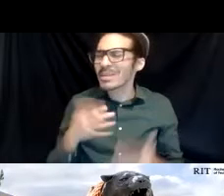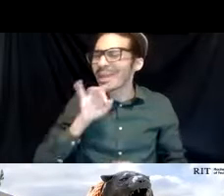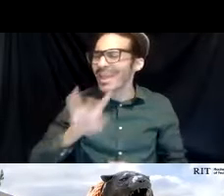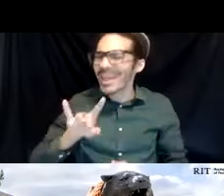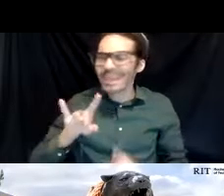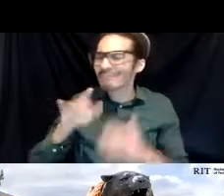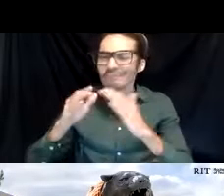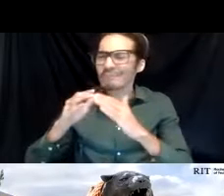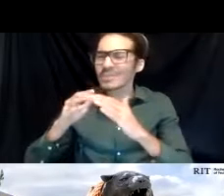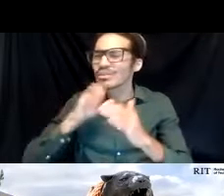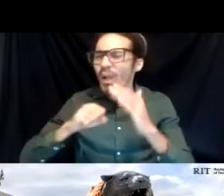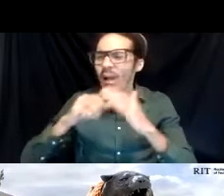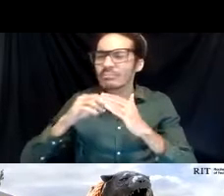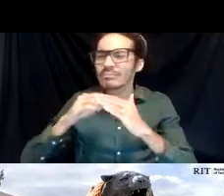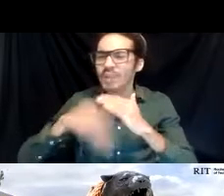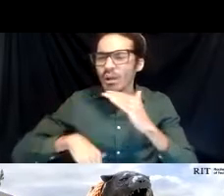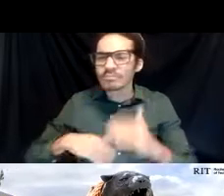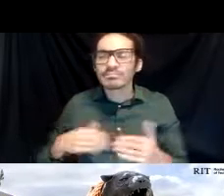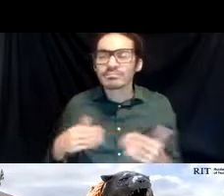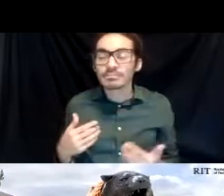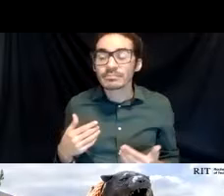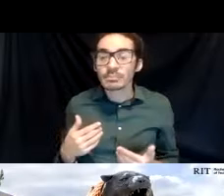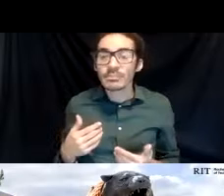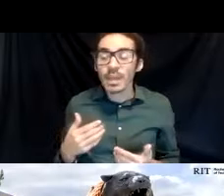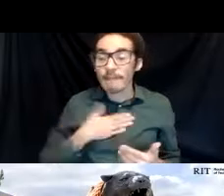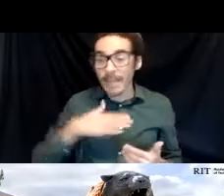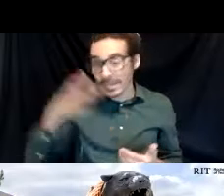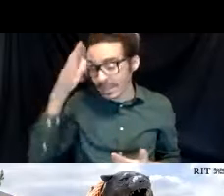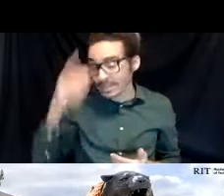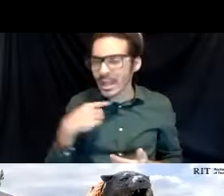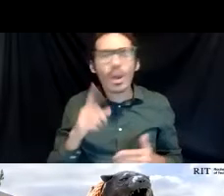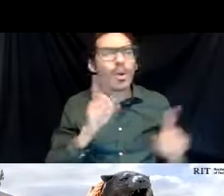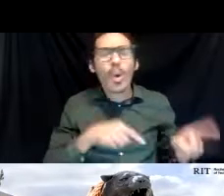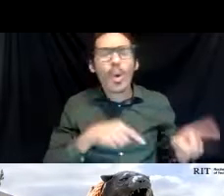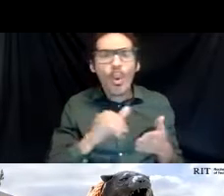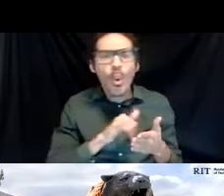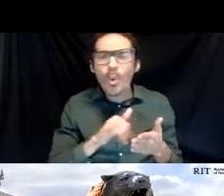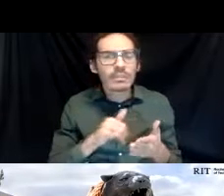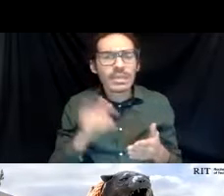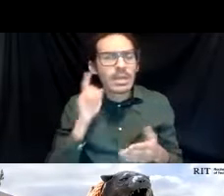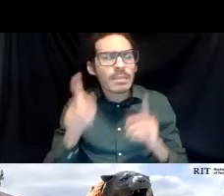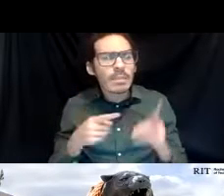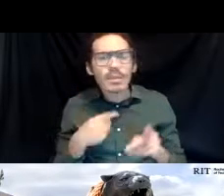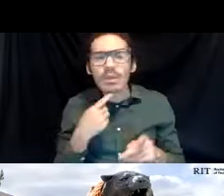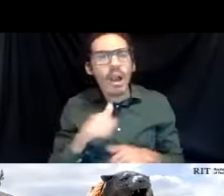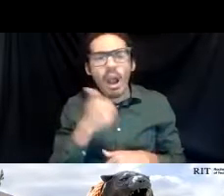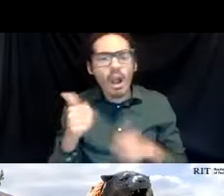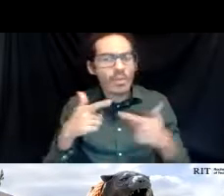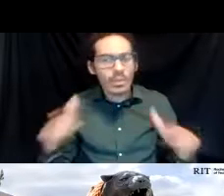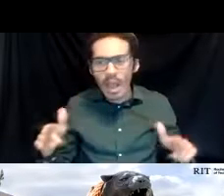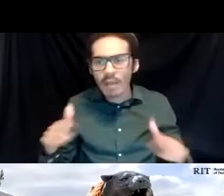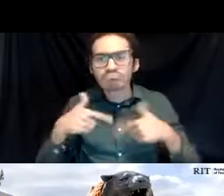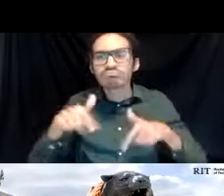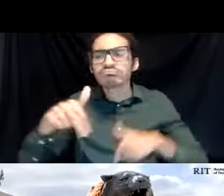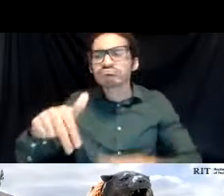younger, and my father told me, when we go to New York, you'll hear people speaking other languages as you walk down the street.